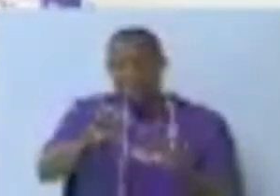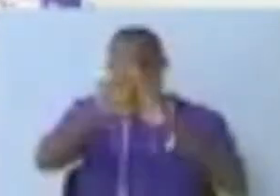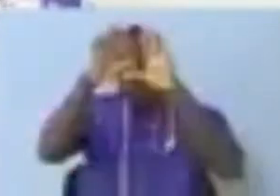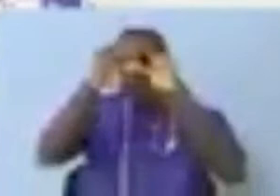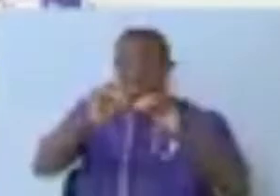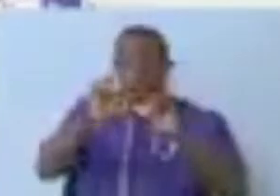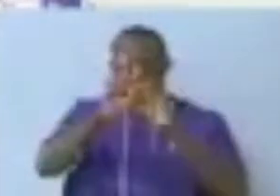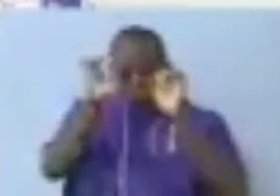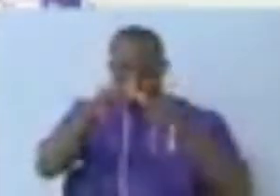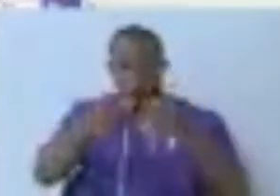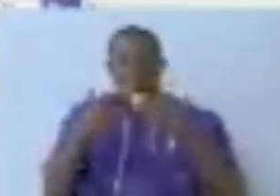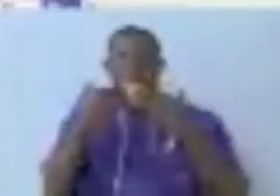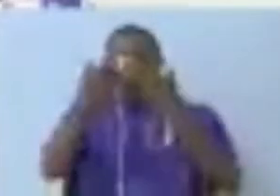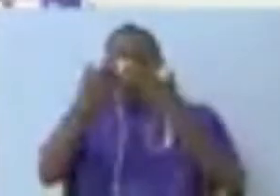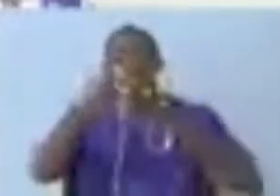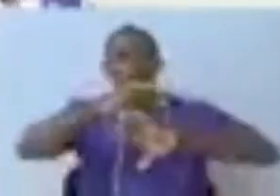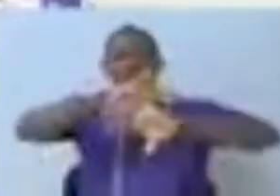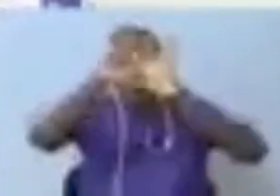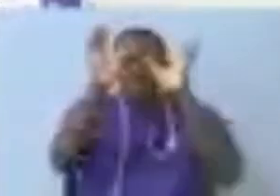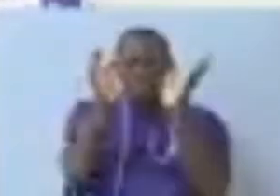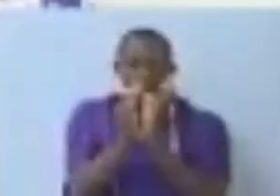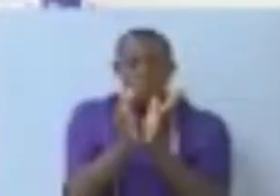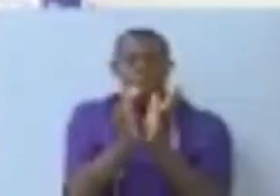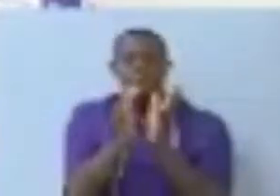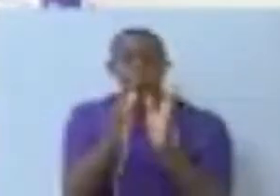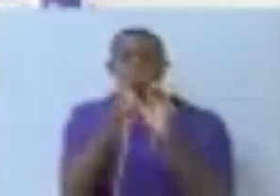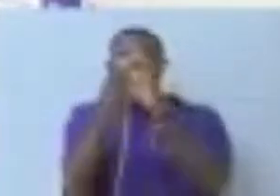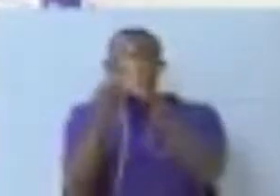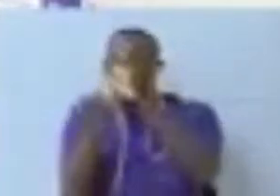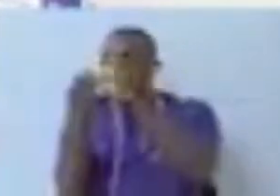tell you all copies that have been deposited, he had deceased them.